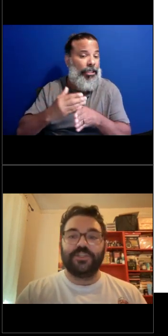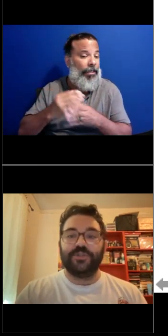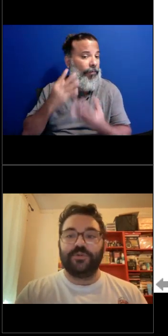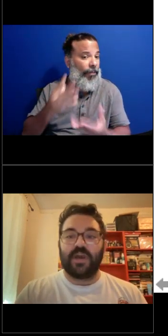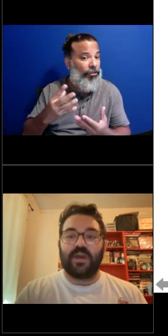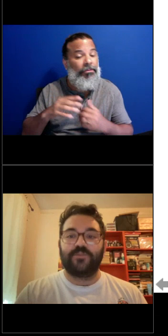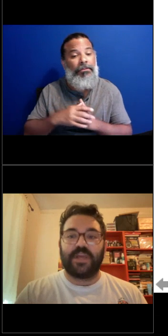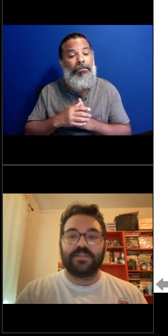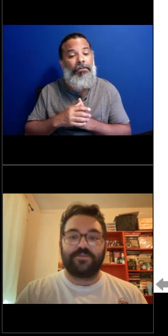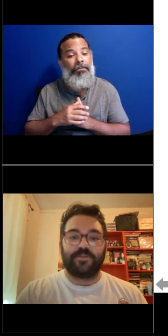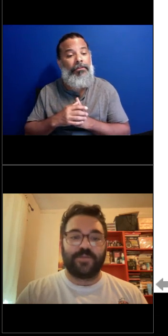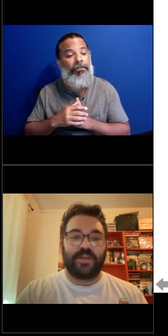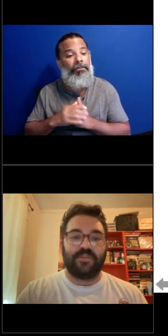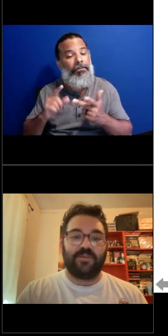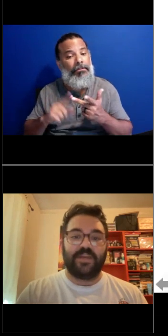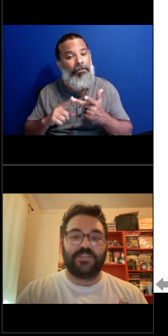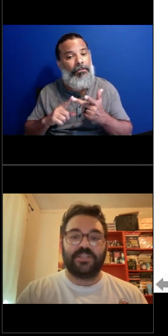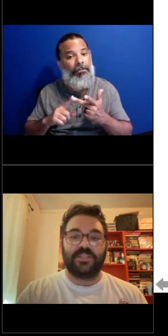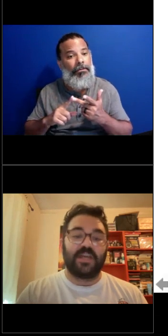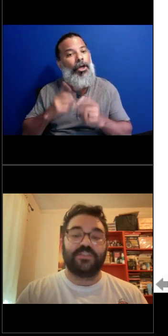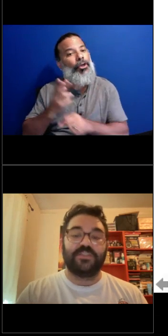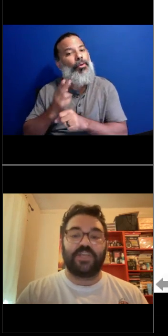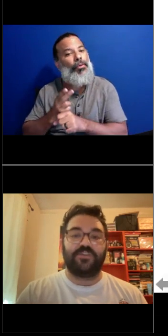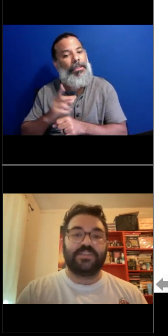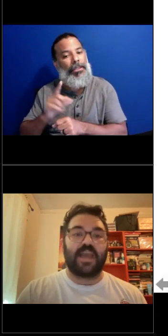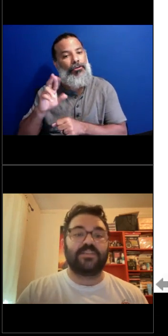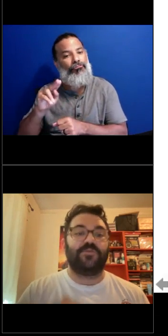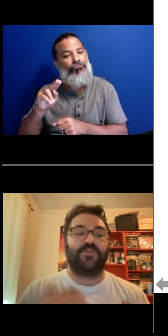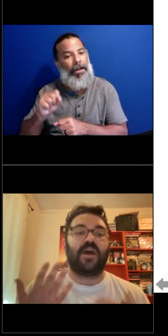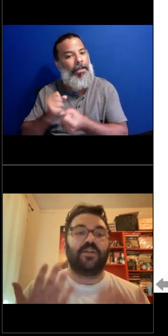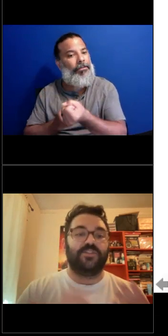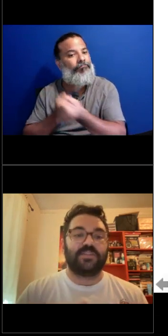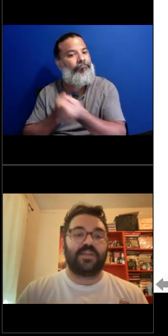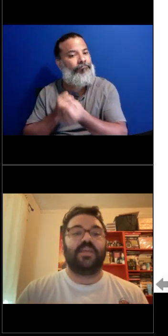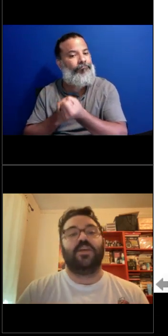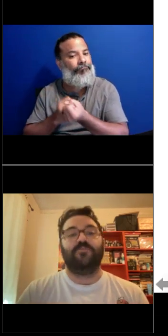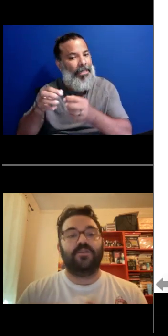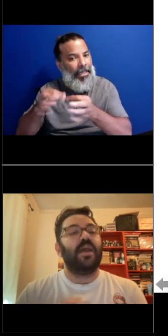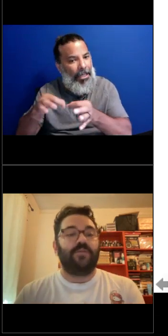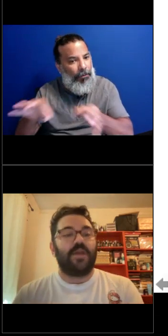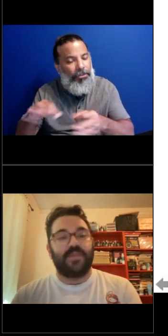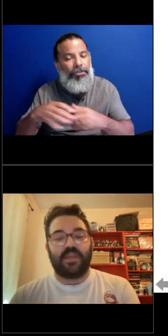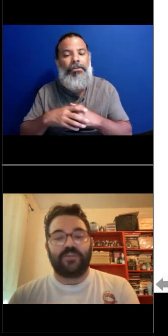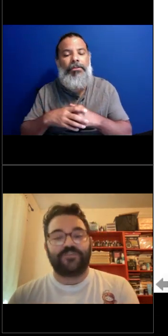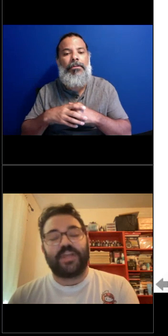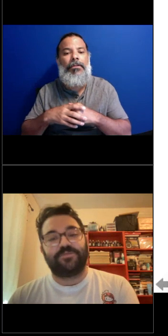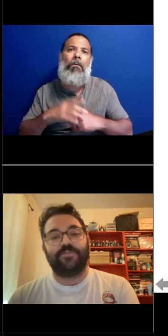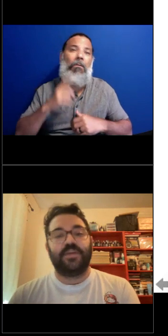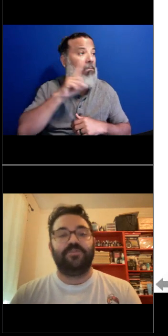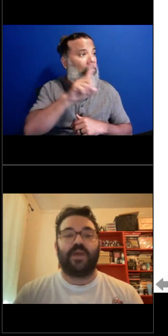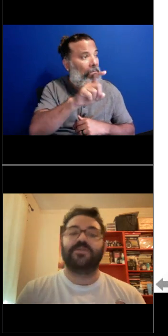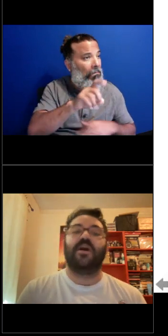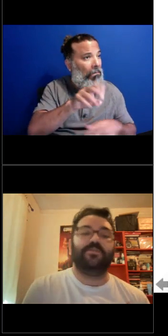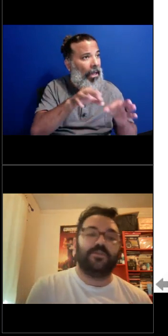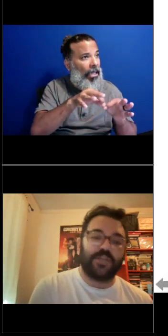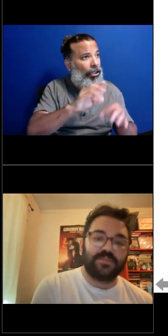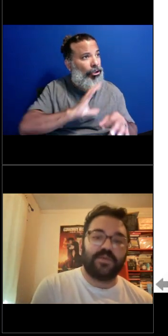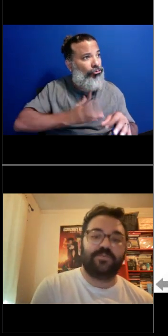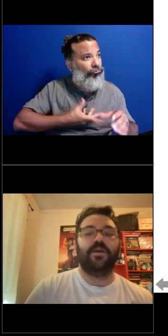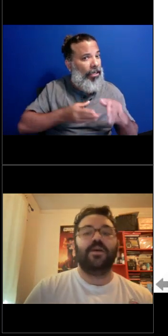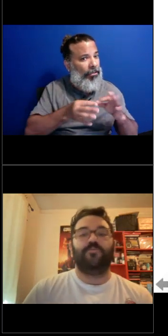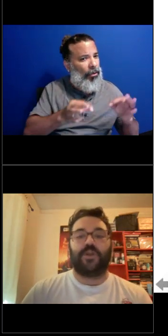Attending to trans affirmative language in discussions of gender and sex, so not just thinking about, am I being trans affirmative when I'm talking